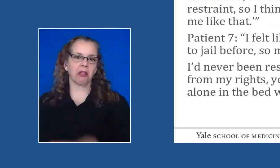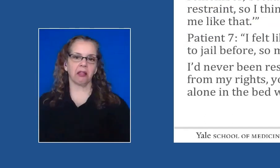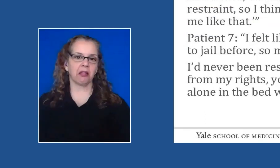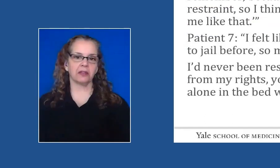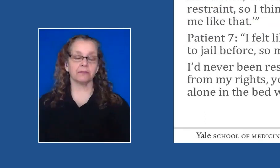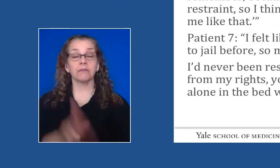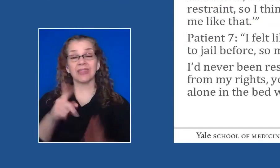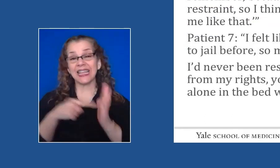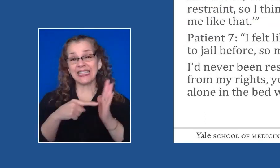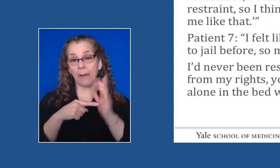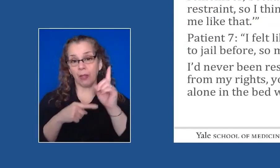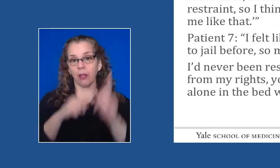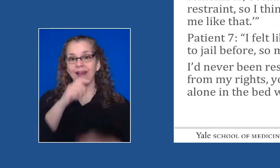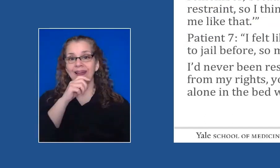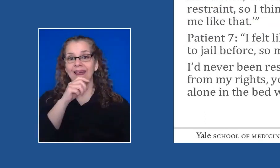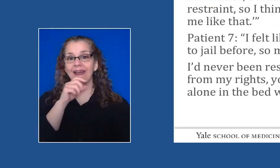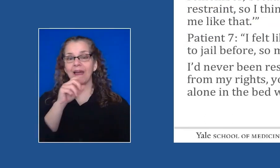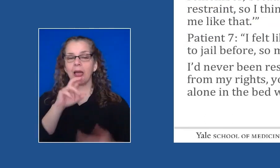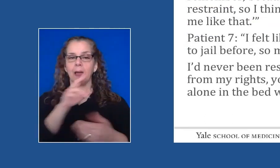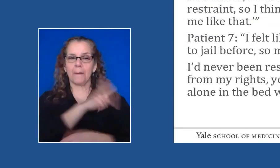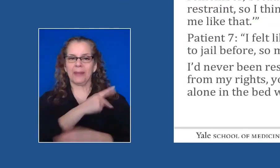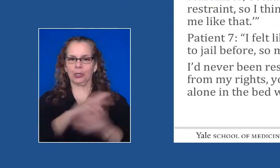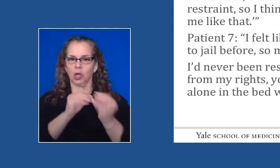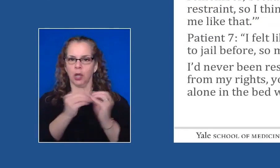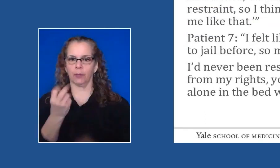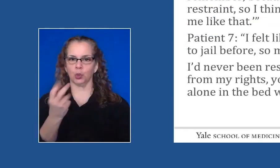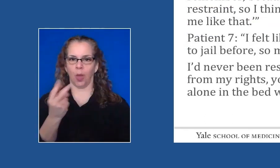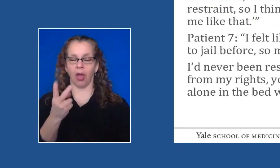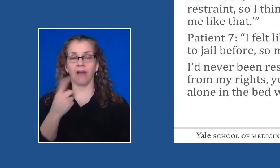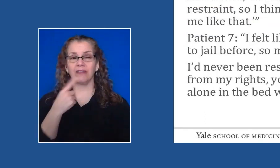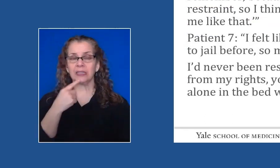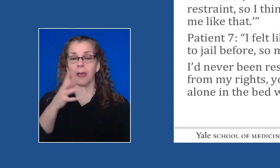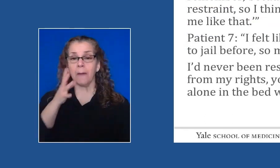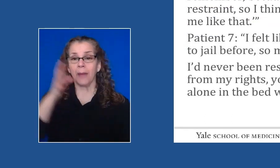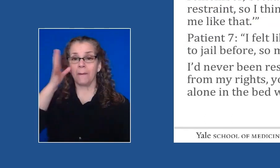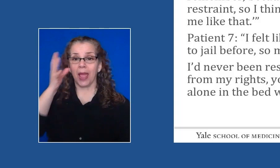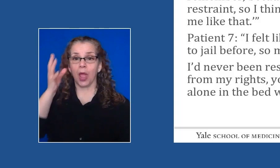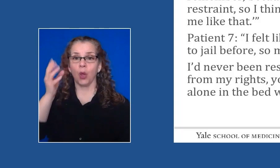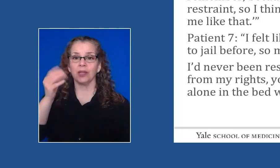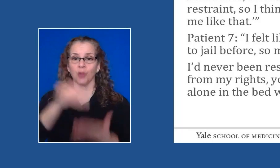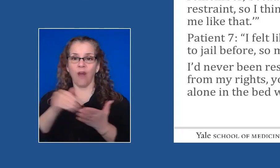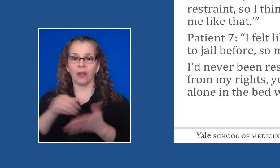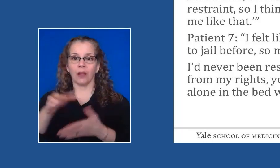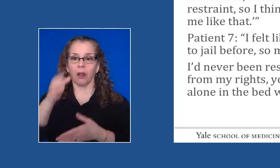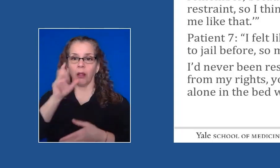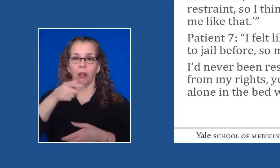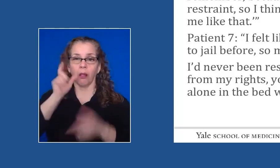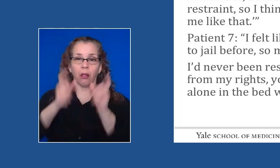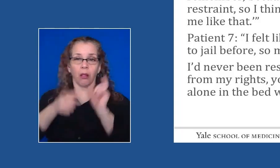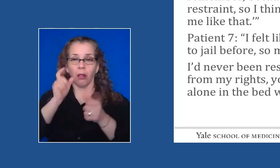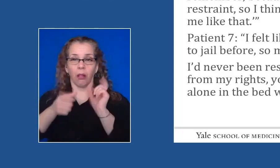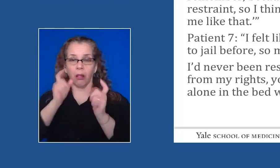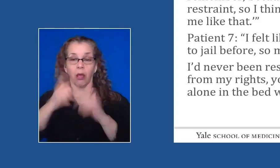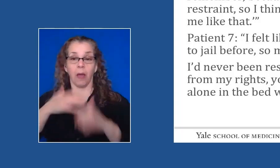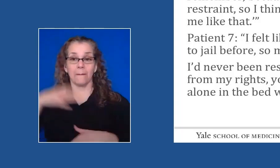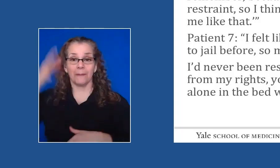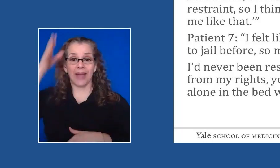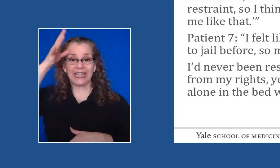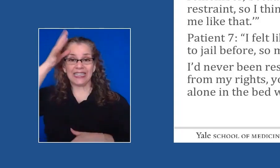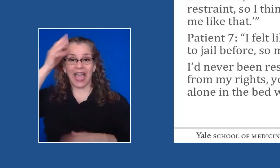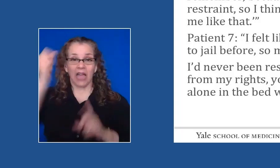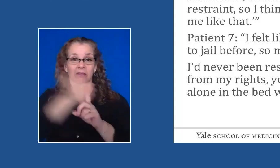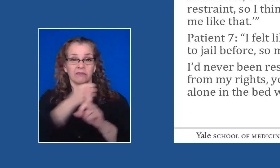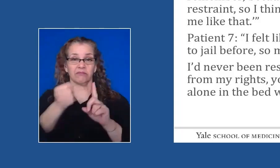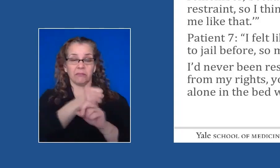Here's patient 12 who said, "My parents often drank and my dad would beat my mother. My older brothers would hide us or shove us in a room and lock the